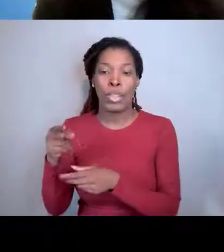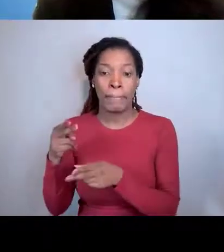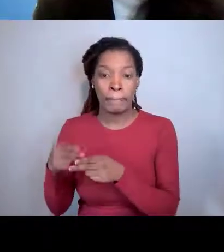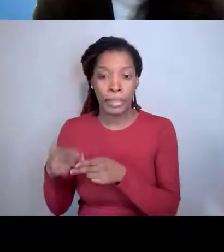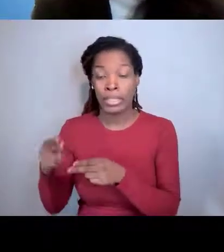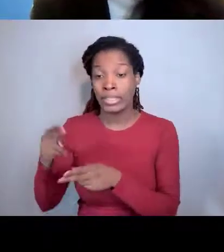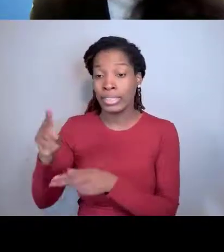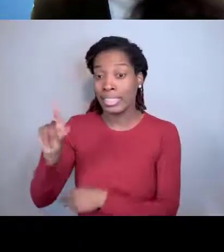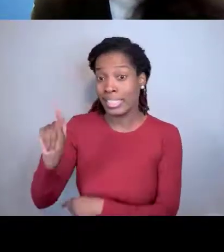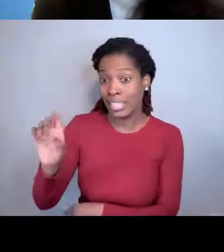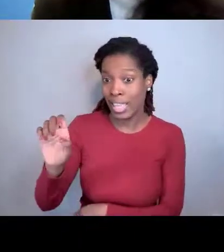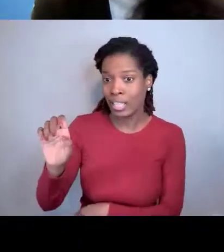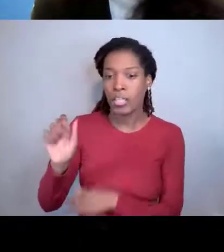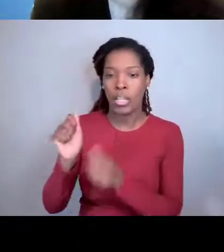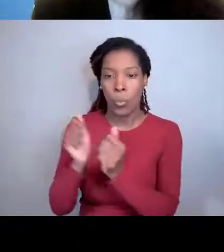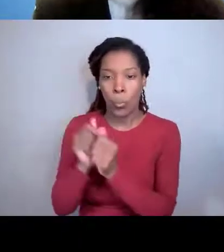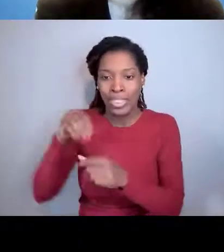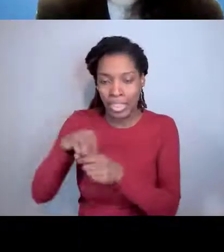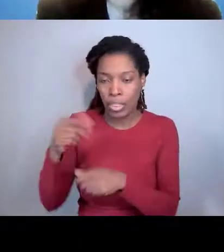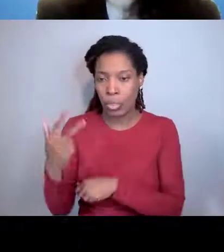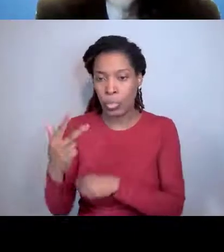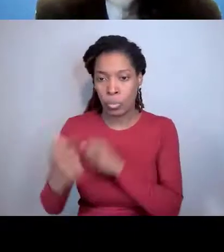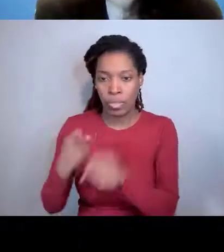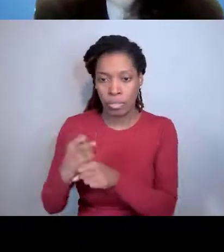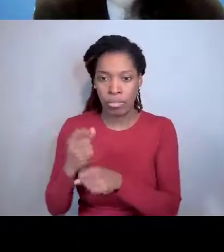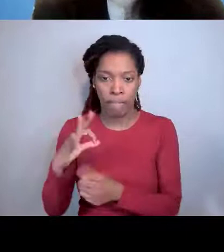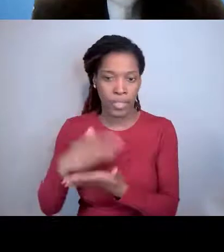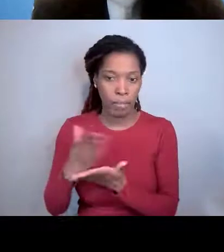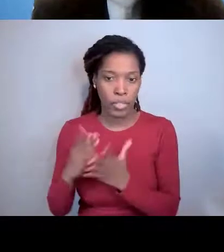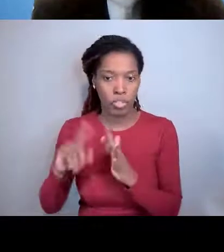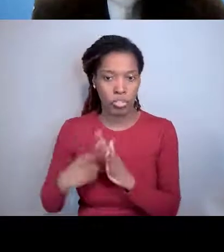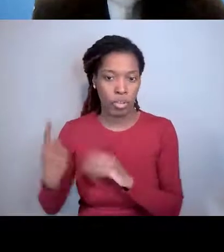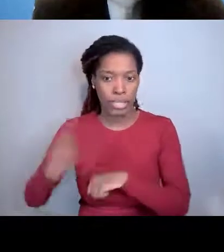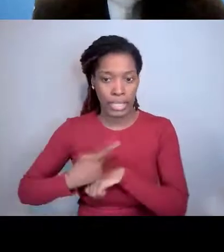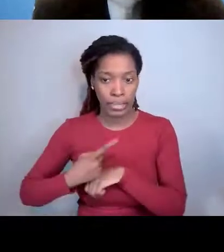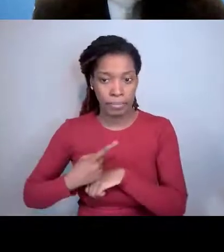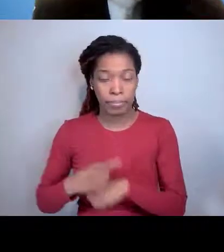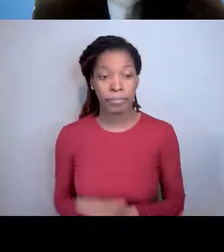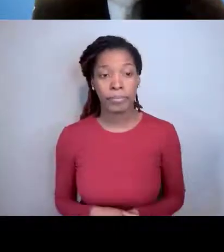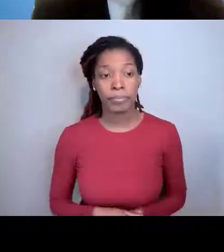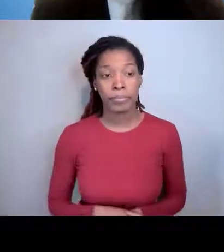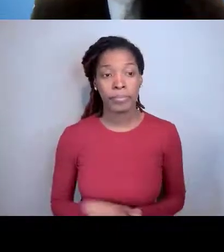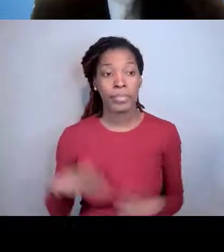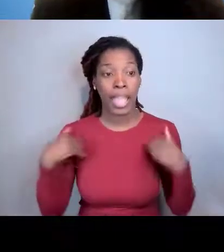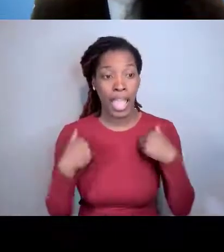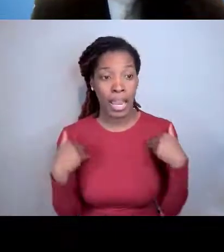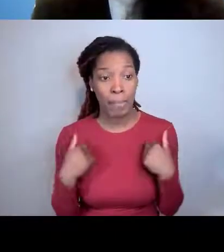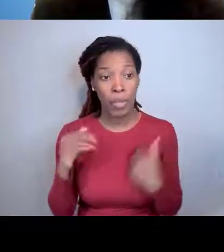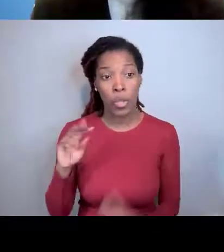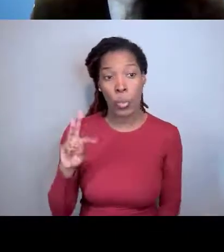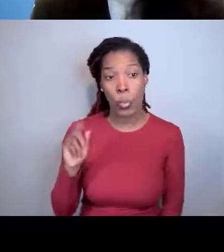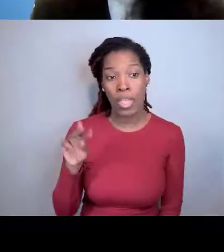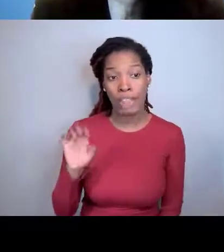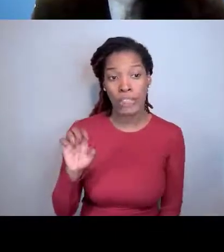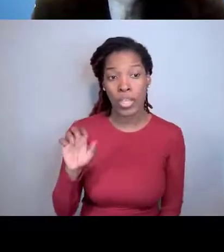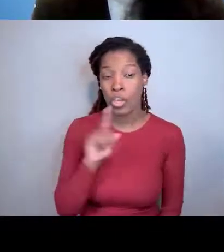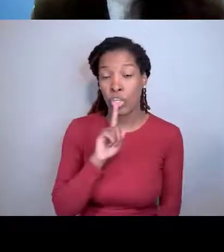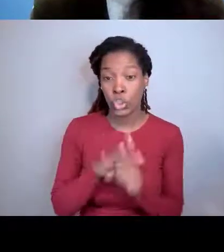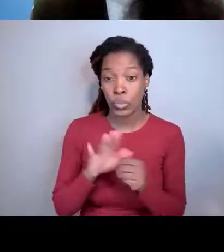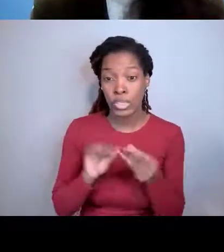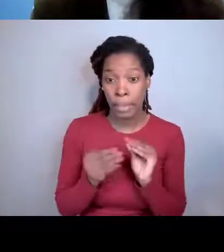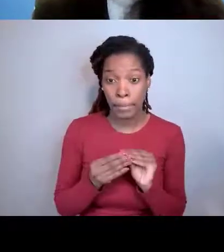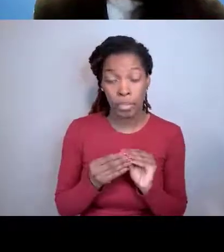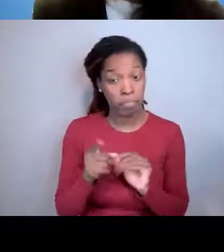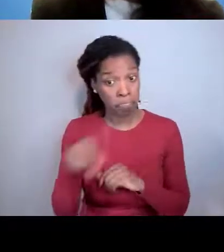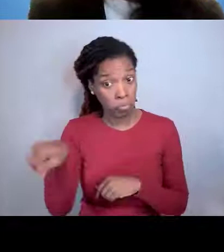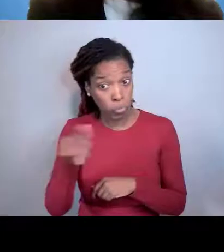within 3 years of the budget start date. And the animal welfare insurance number. If you as the applicant, if your